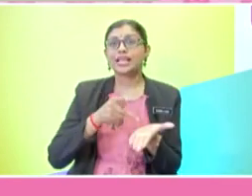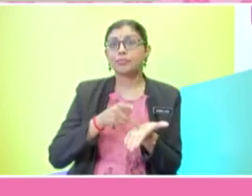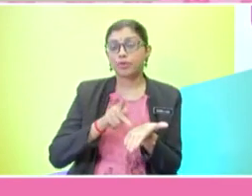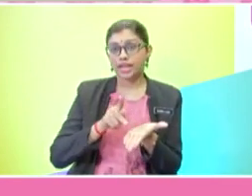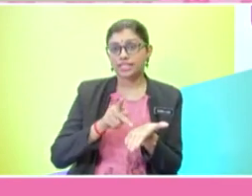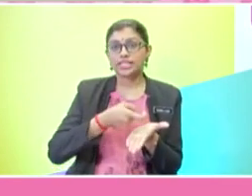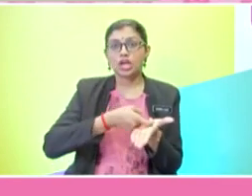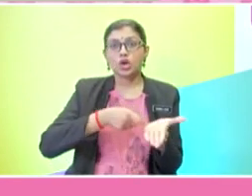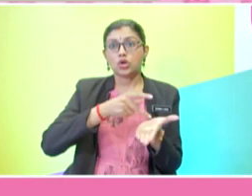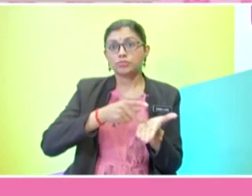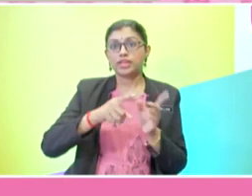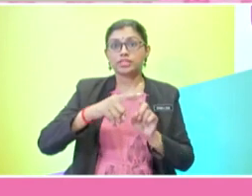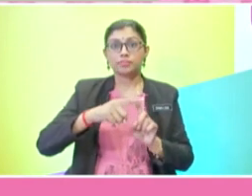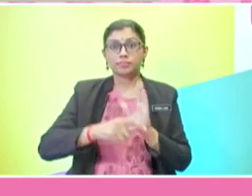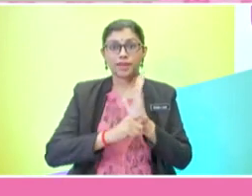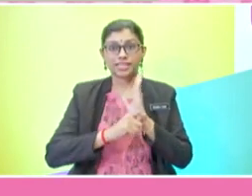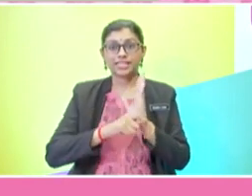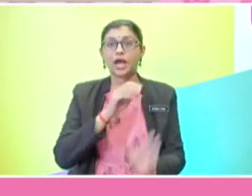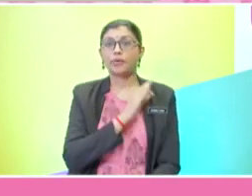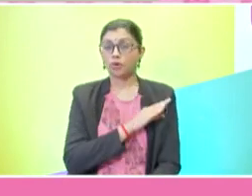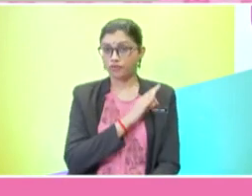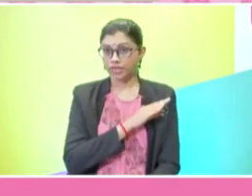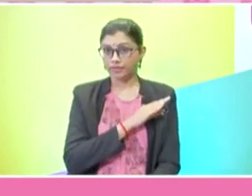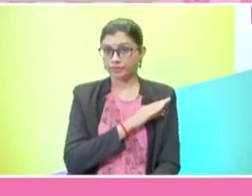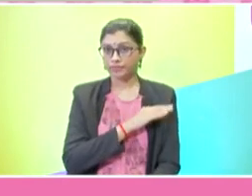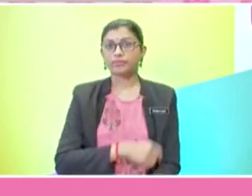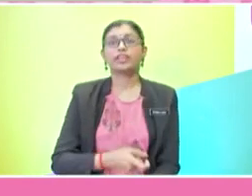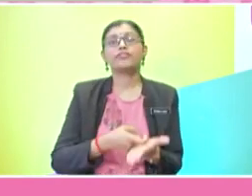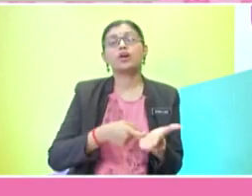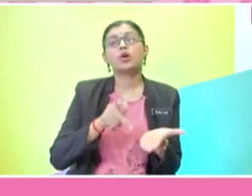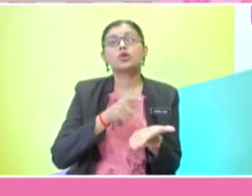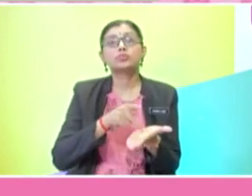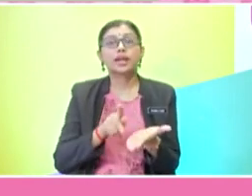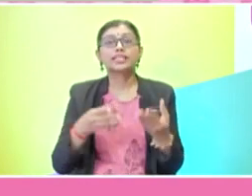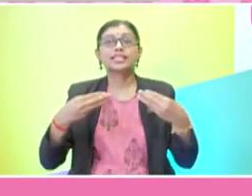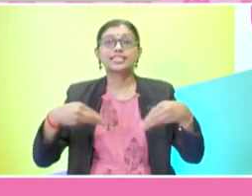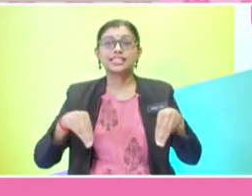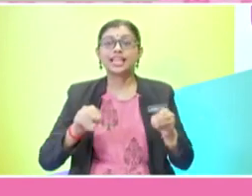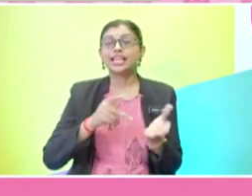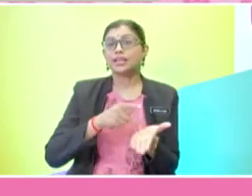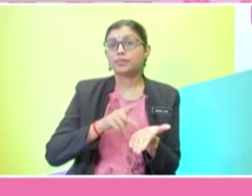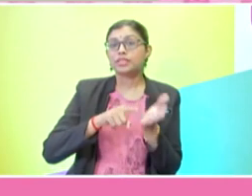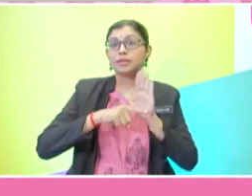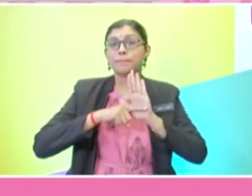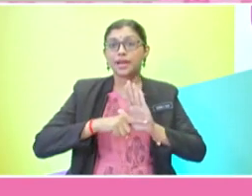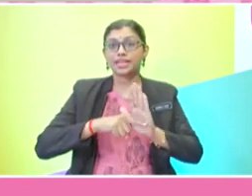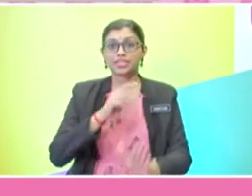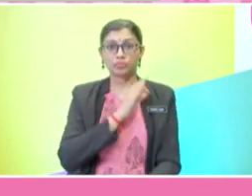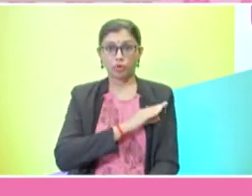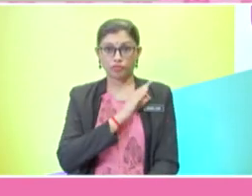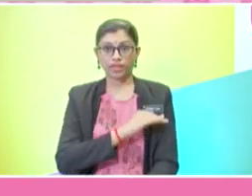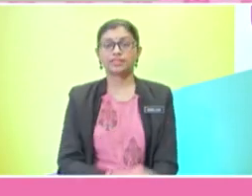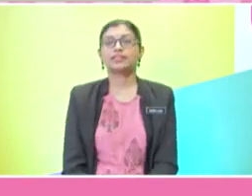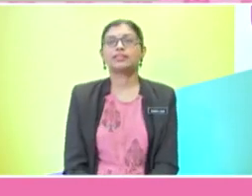cost price plus profit. Yes. If you're looking for the cost price, it's selling price minus profit. As for